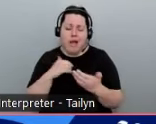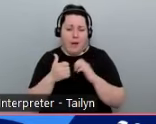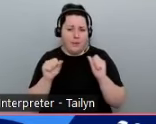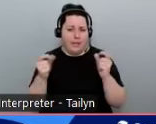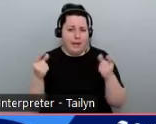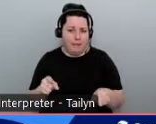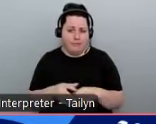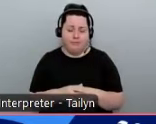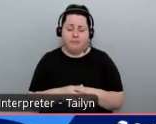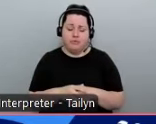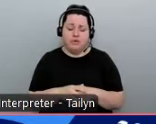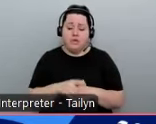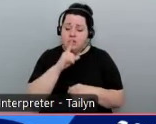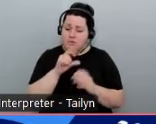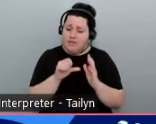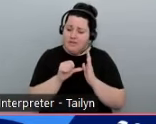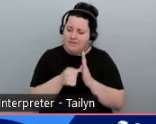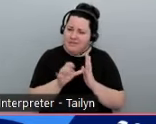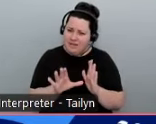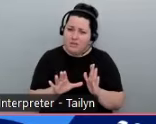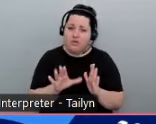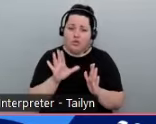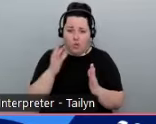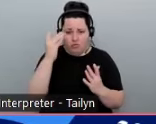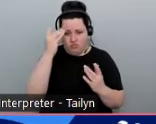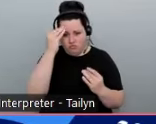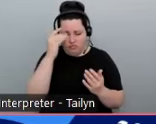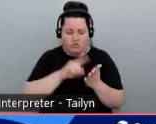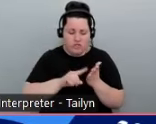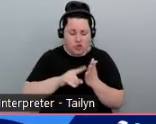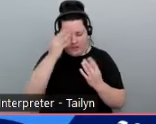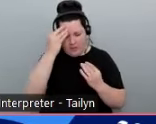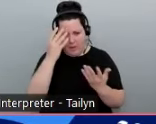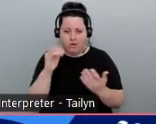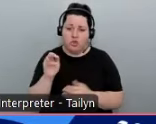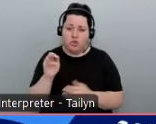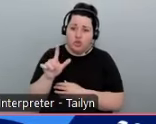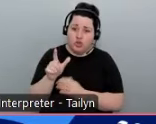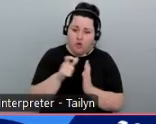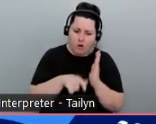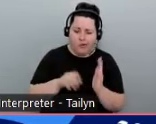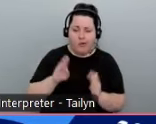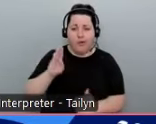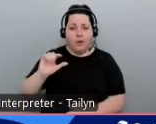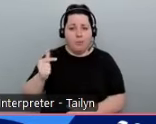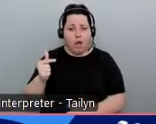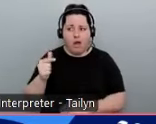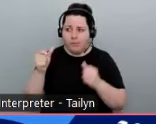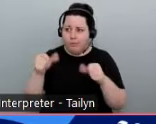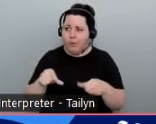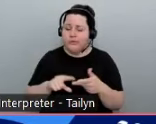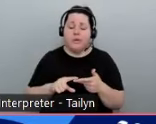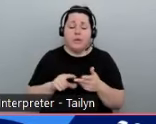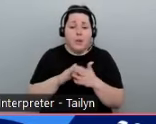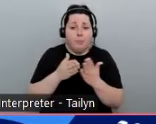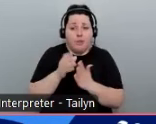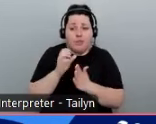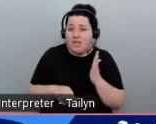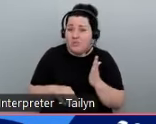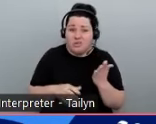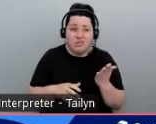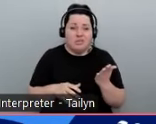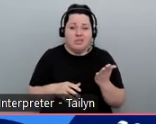I want to emphasize, we talk about, you know, think about your research in terms of a journal article or a blog post or maybe a book chapter. It doesn't have to be